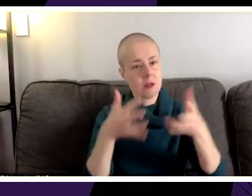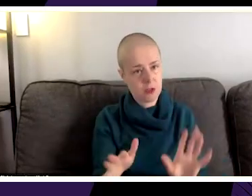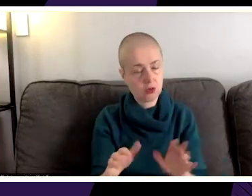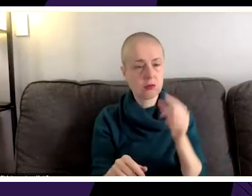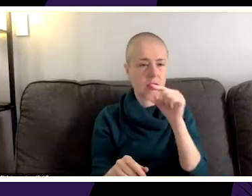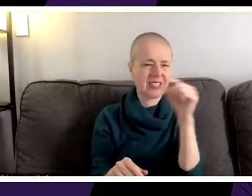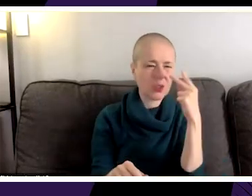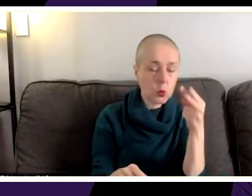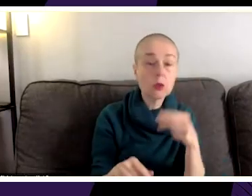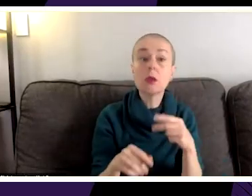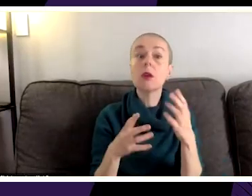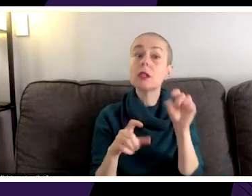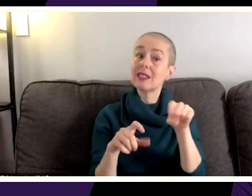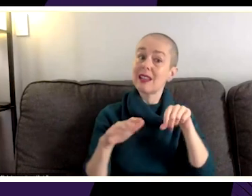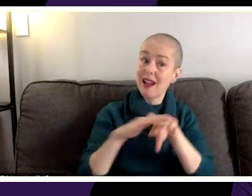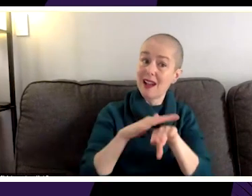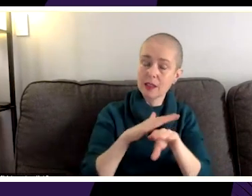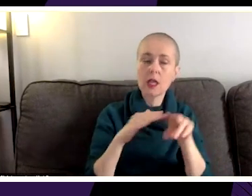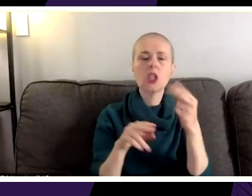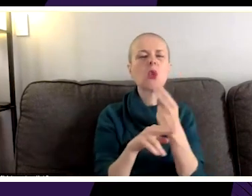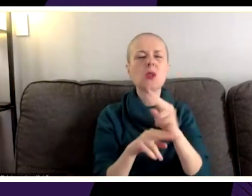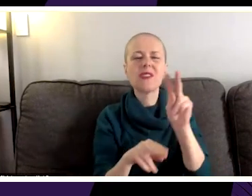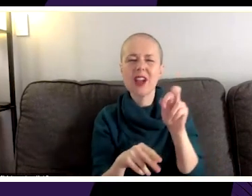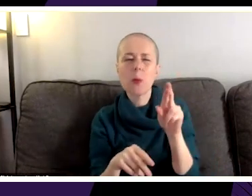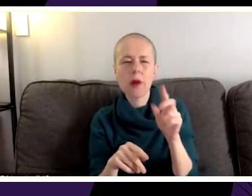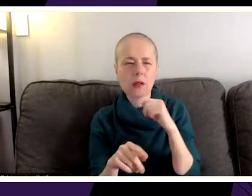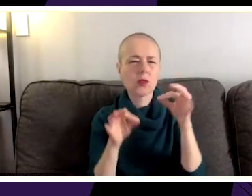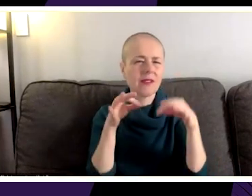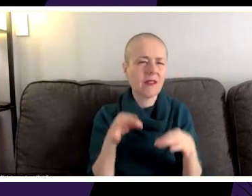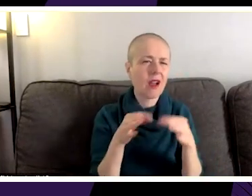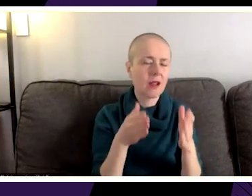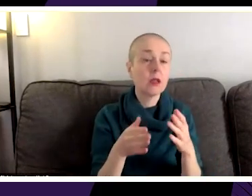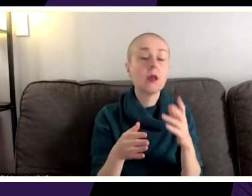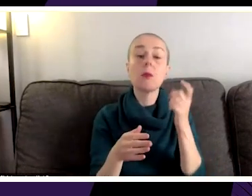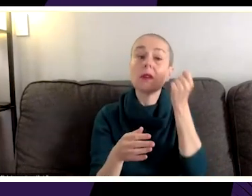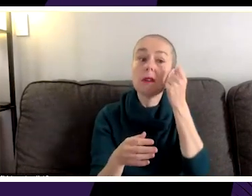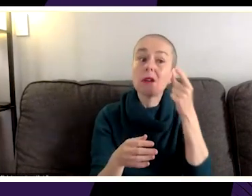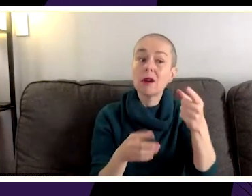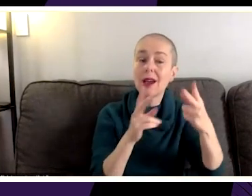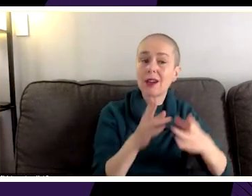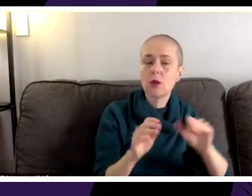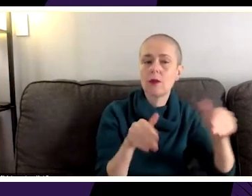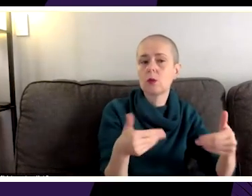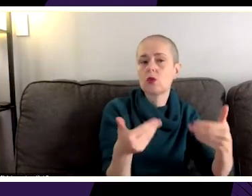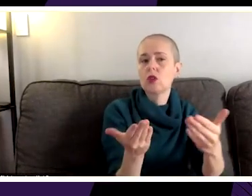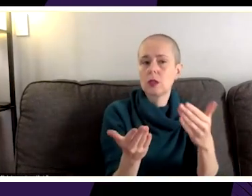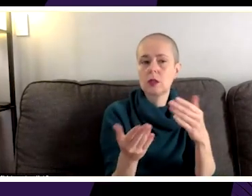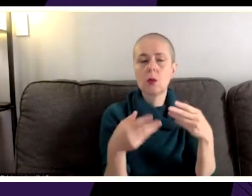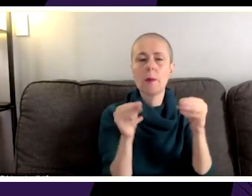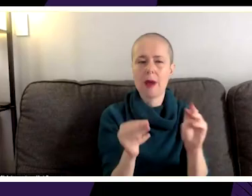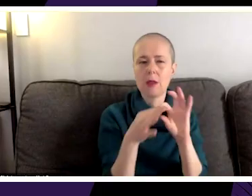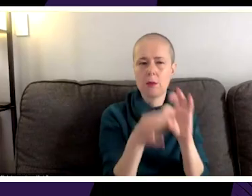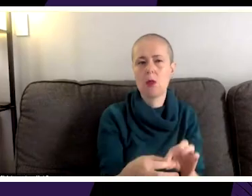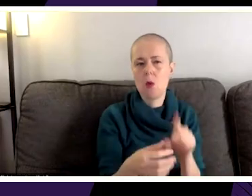access it using the variable that defines it, the editor should be able to suggest the methods that belong to that class. So here, as